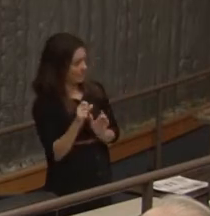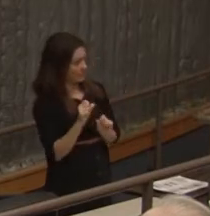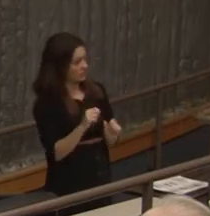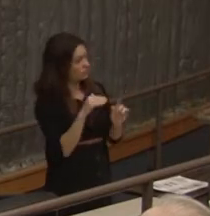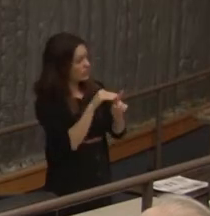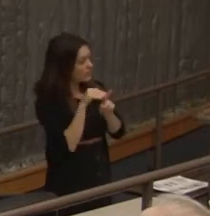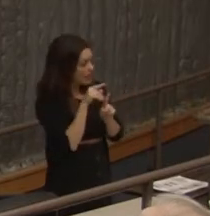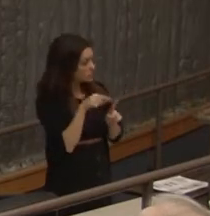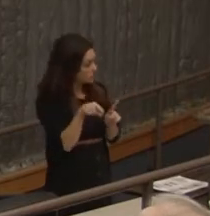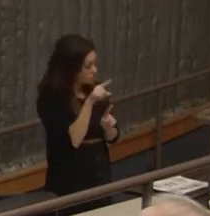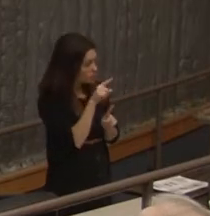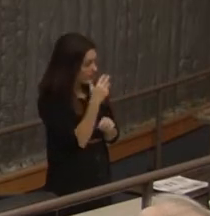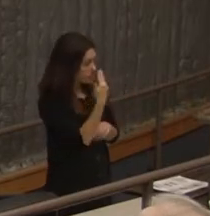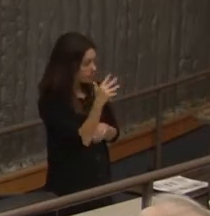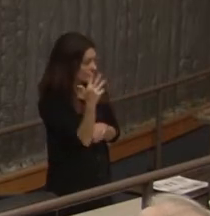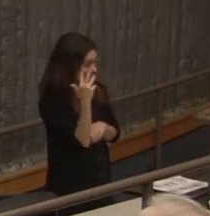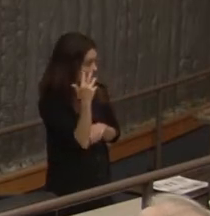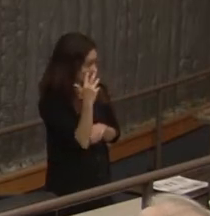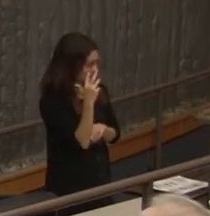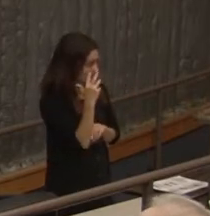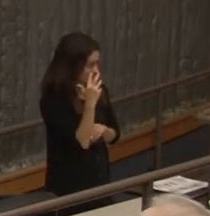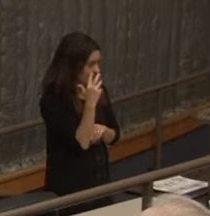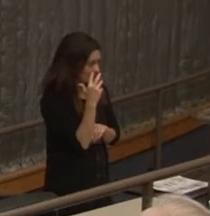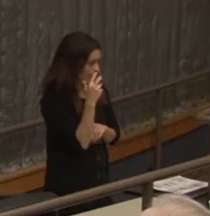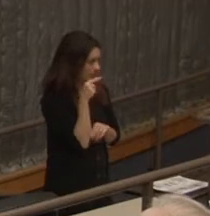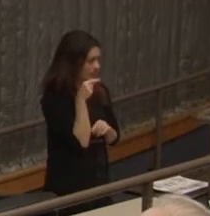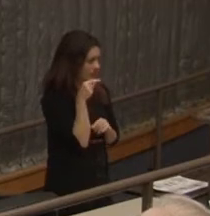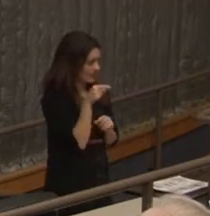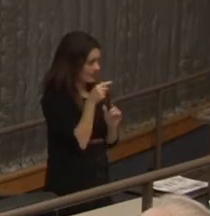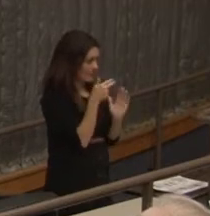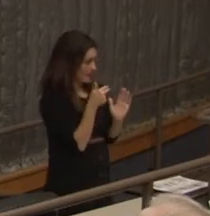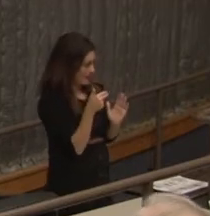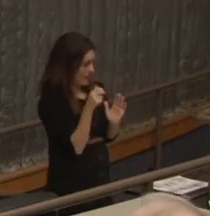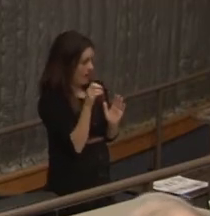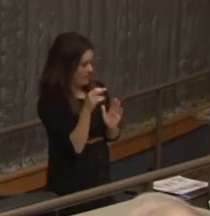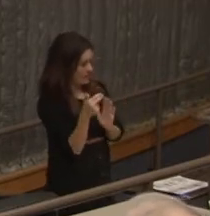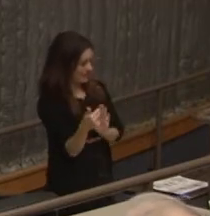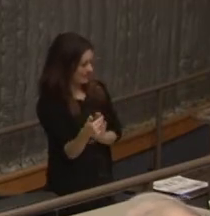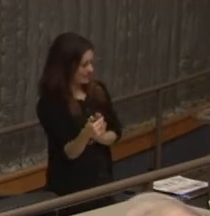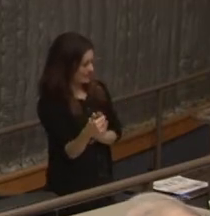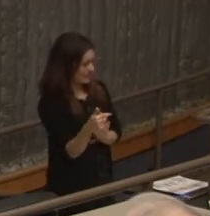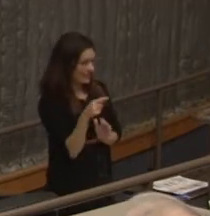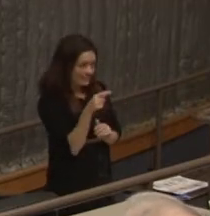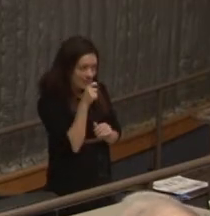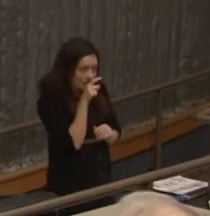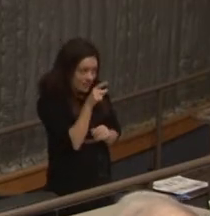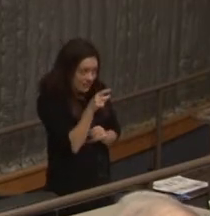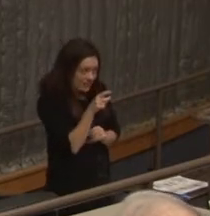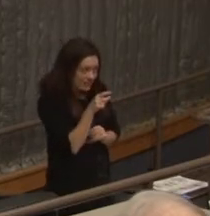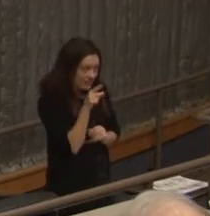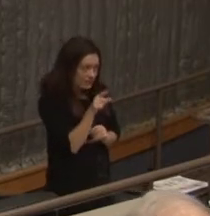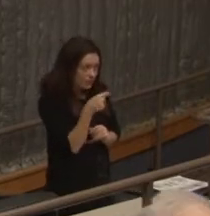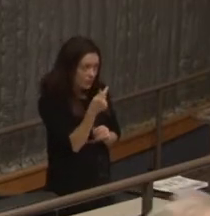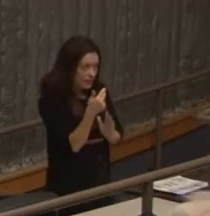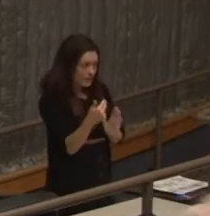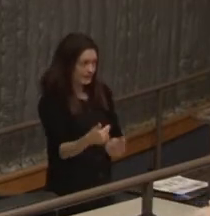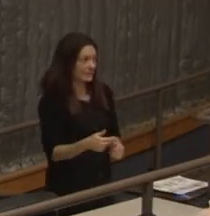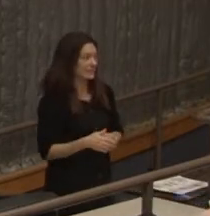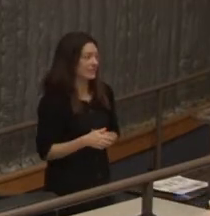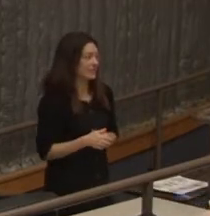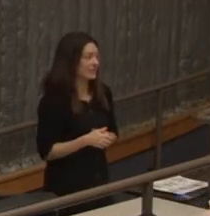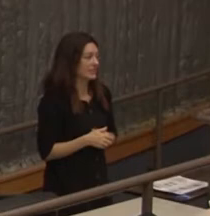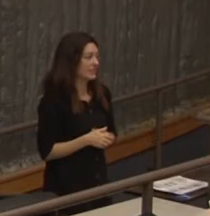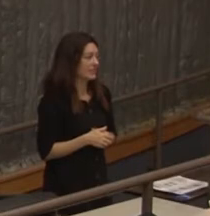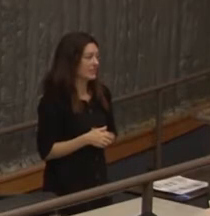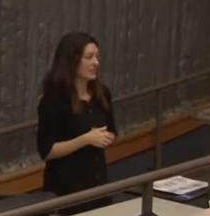this is a painting too. This is a painting of a painting. But this is not the reality. This is only a painting. It's